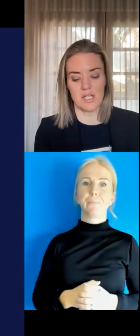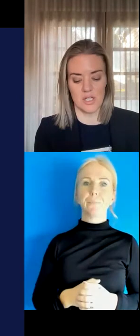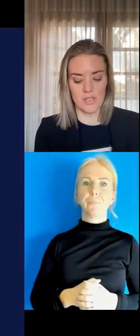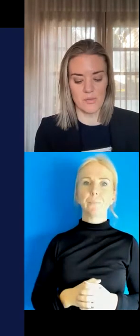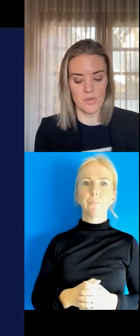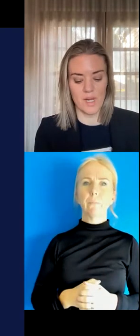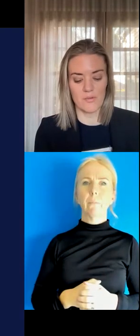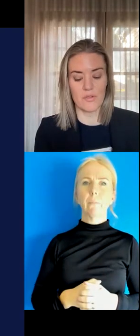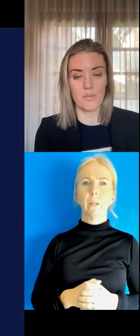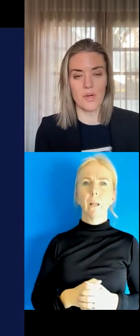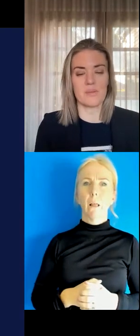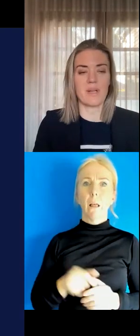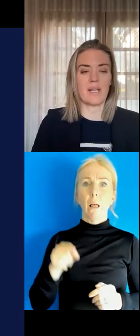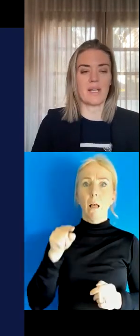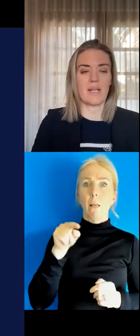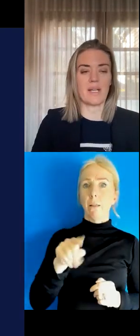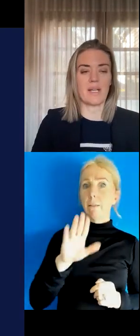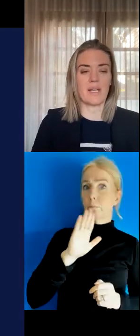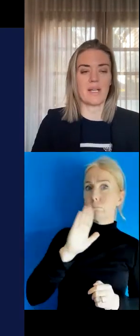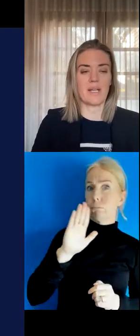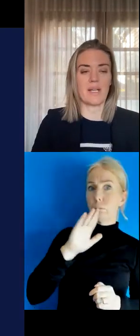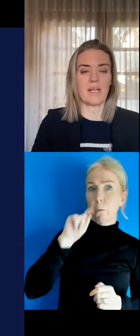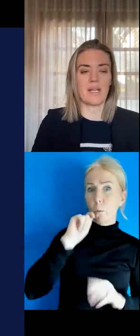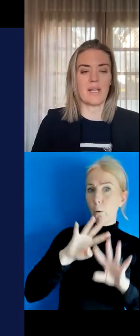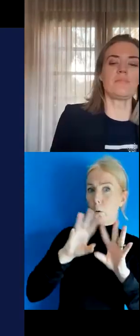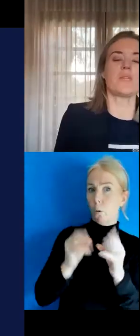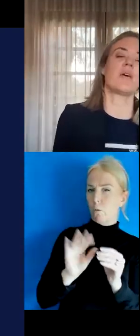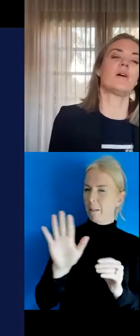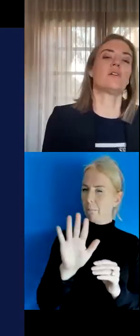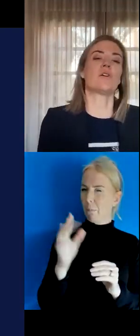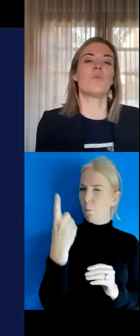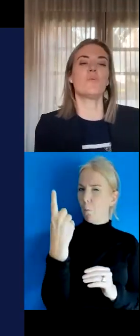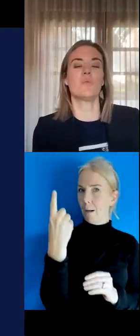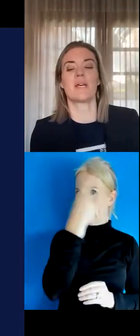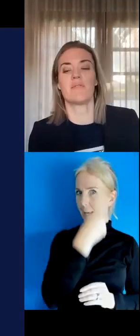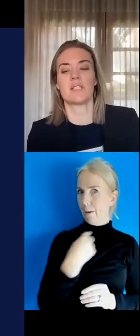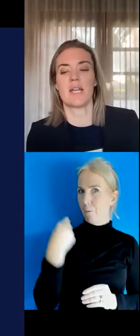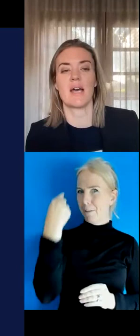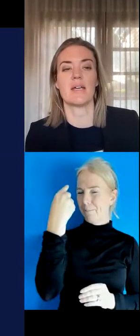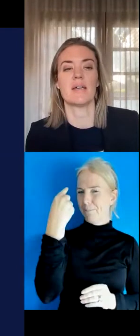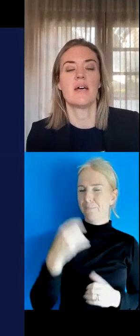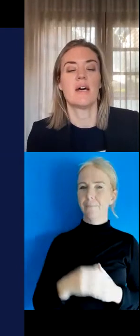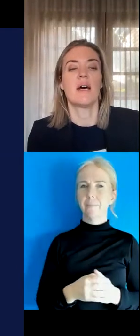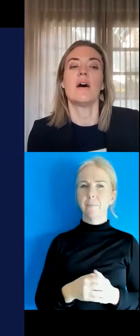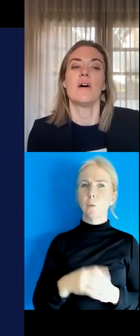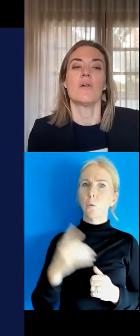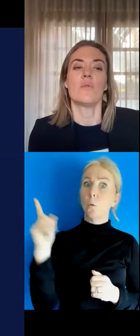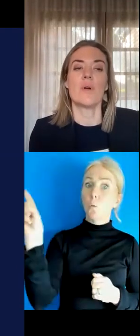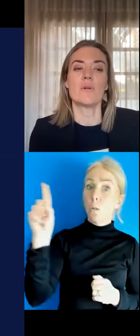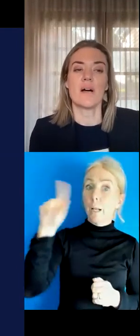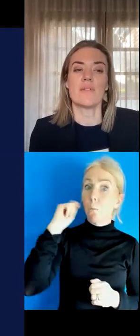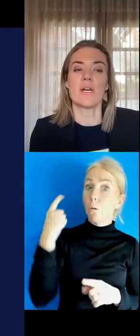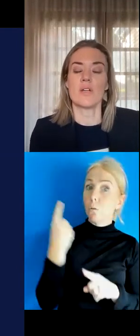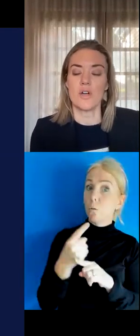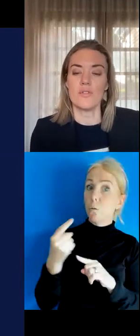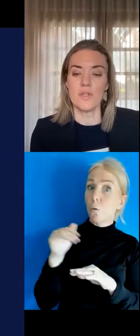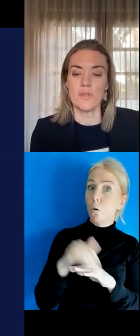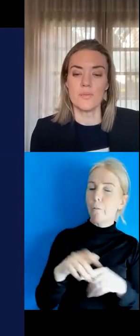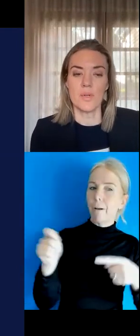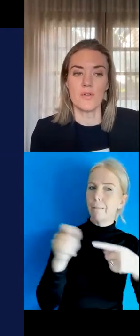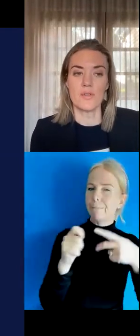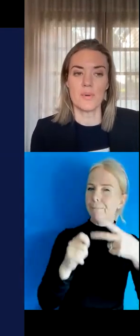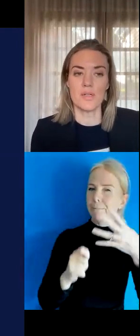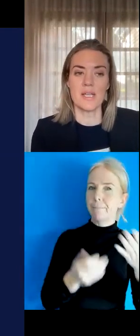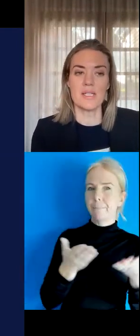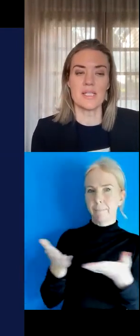that the session will run for approximately 1 hour. So what will we cover today? We will cover an